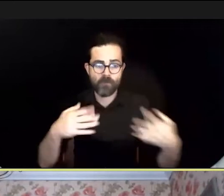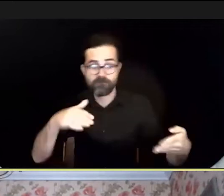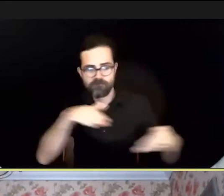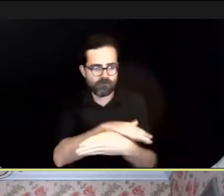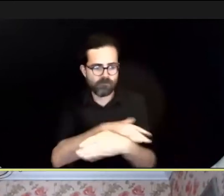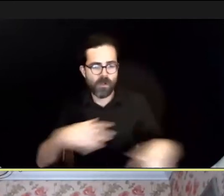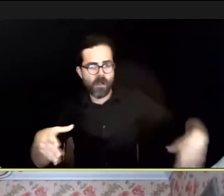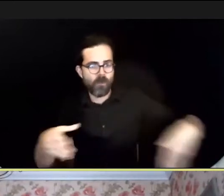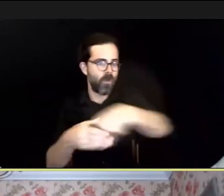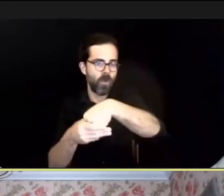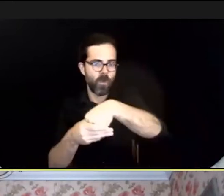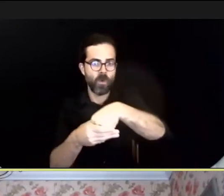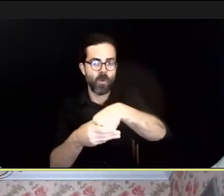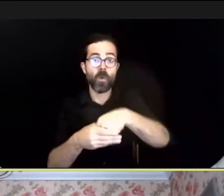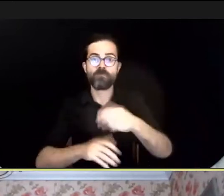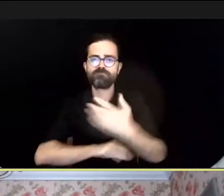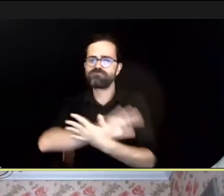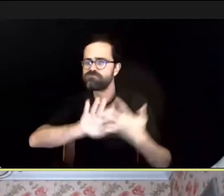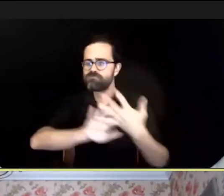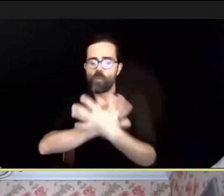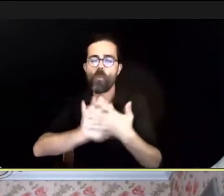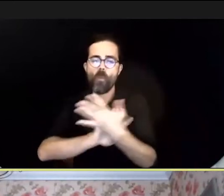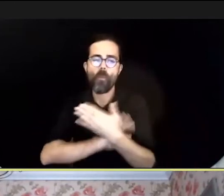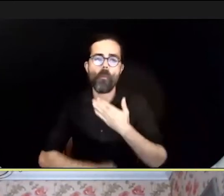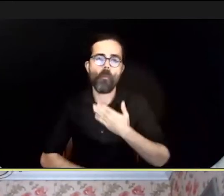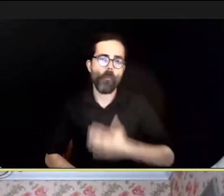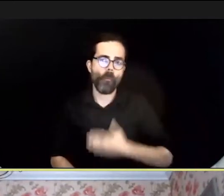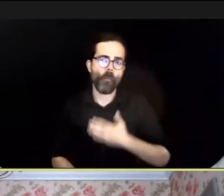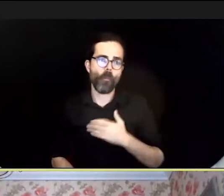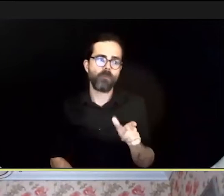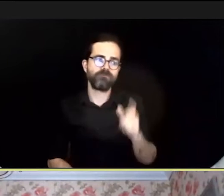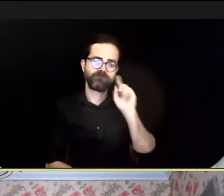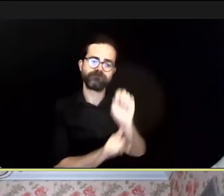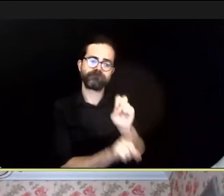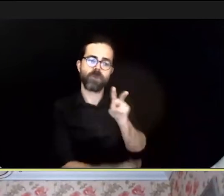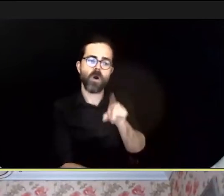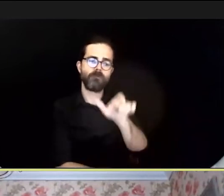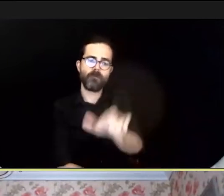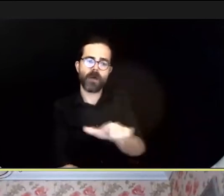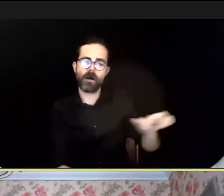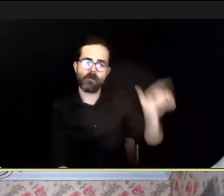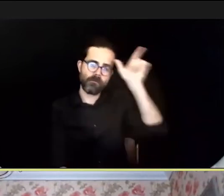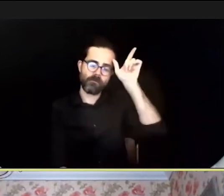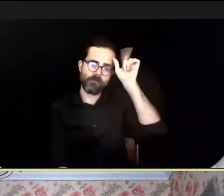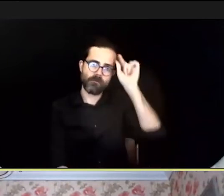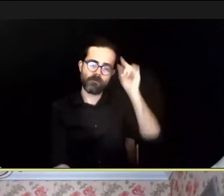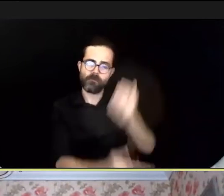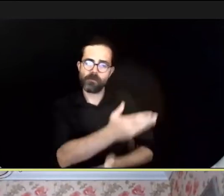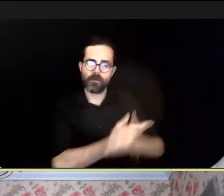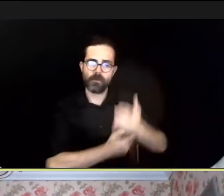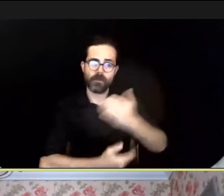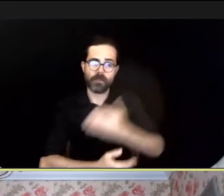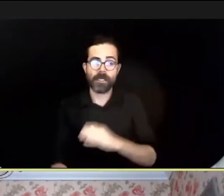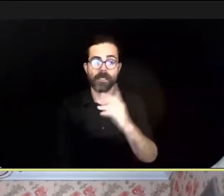intellectual disabilities point of view. And the KVPS is a service